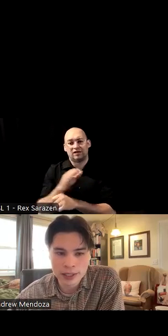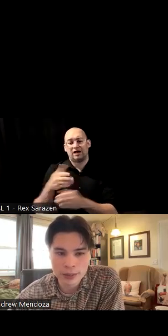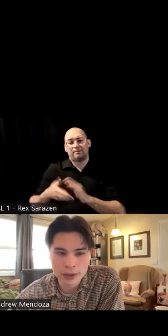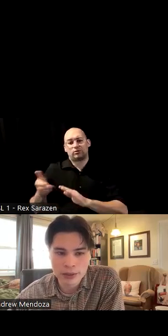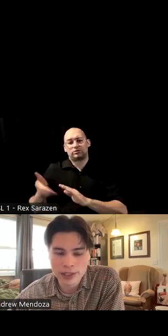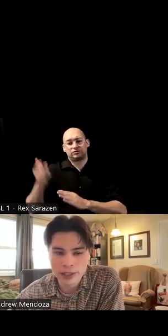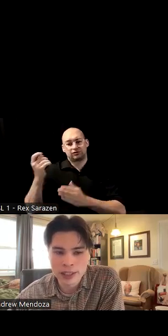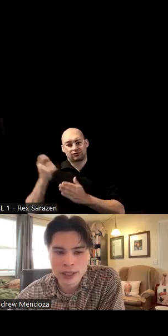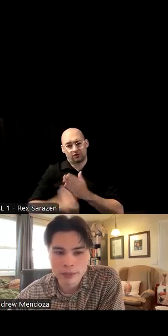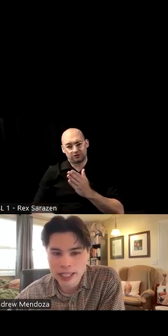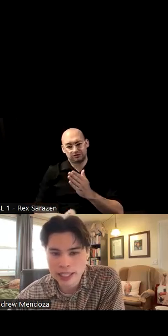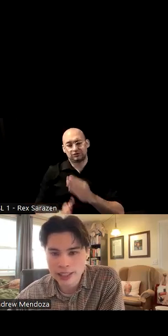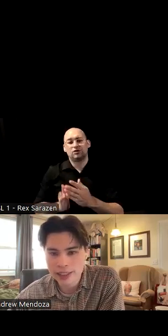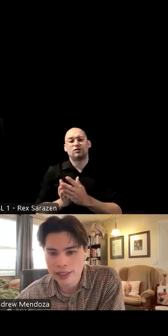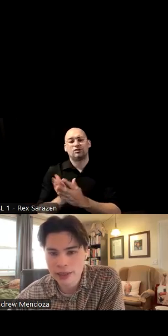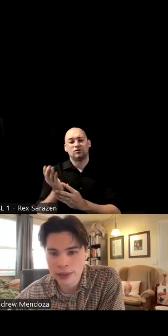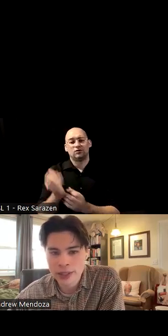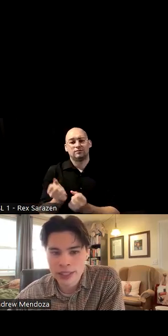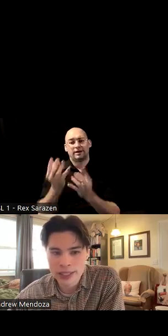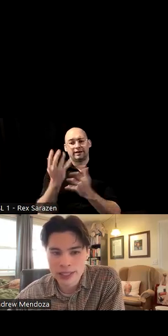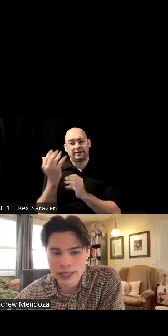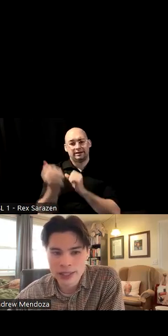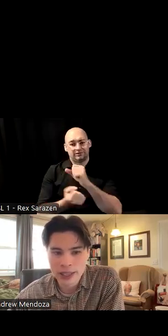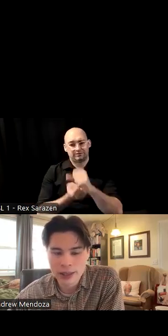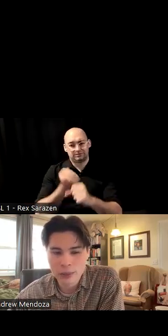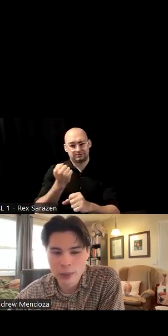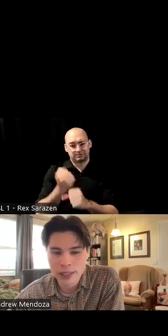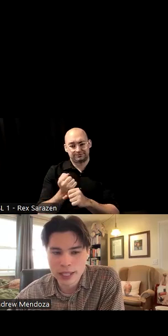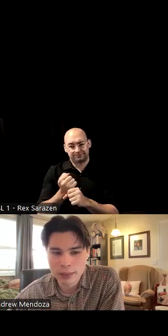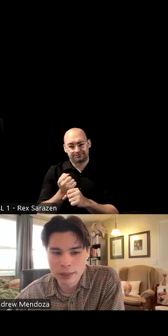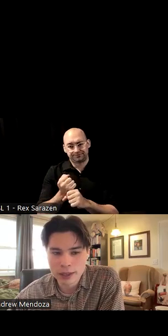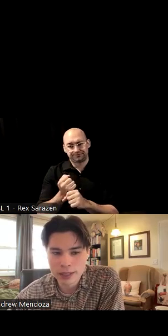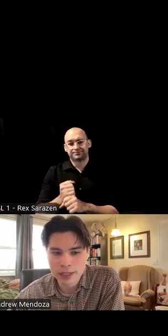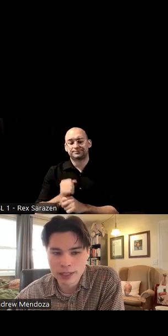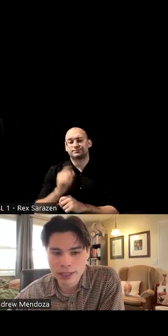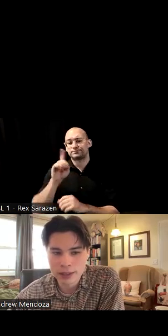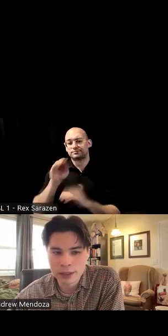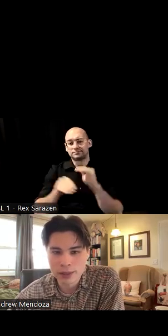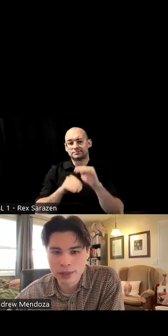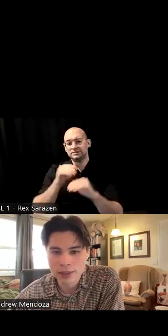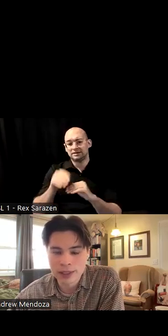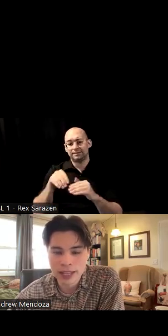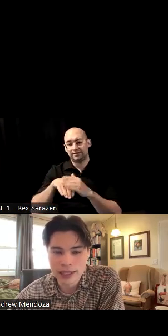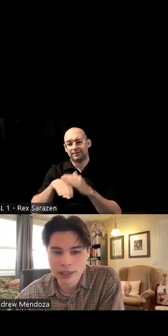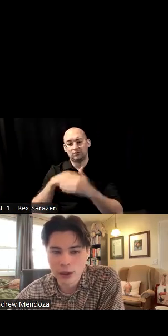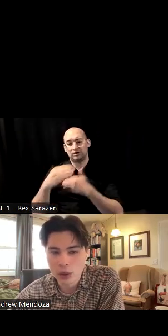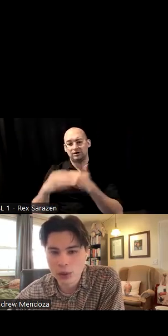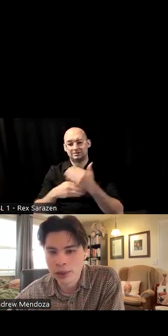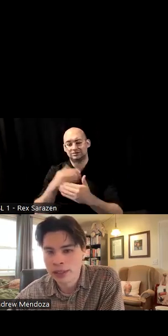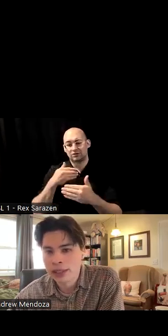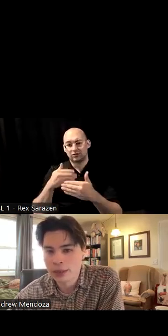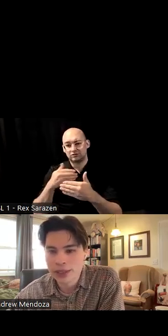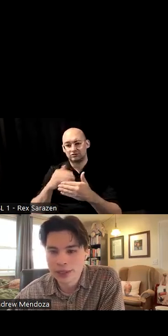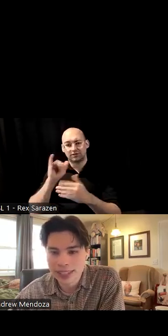cost over many years. So this is one step in the process to get them closer to that